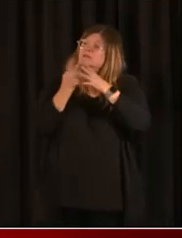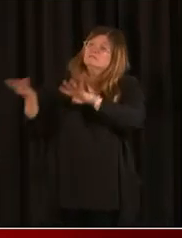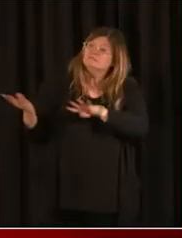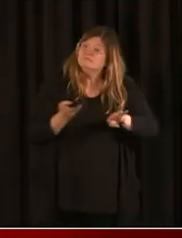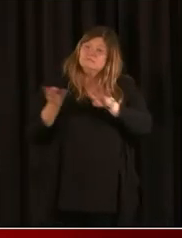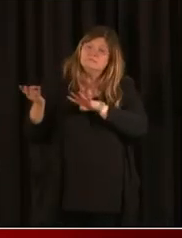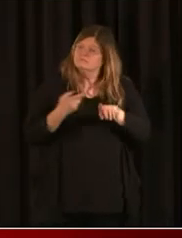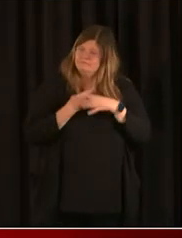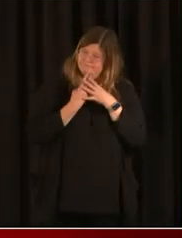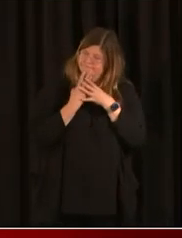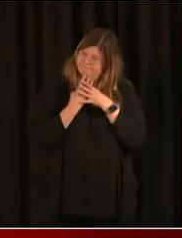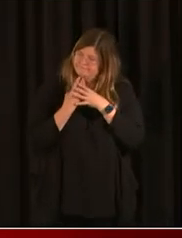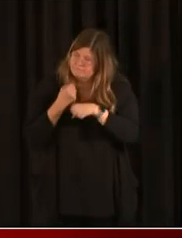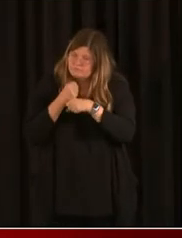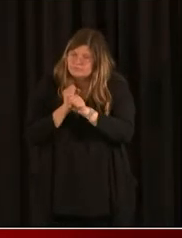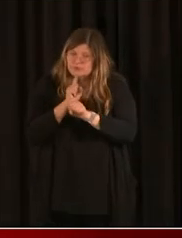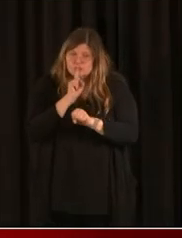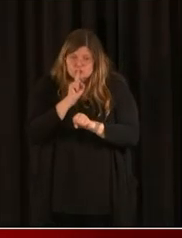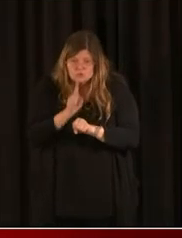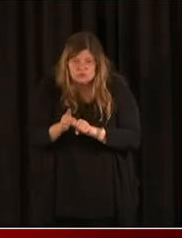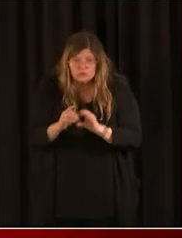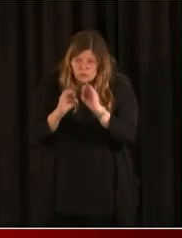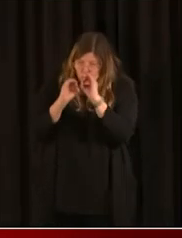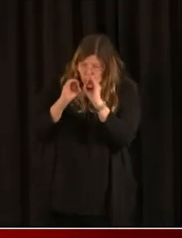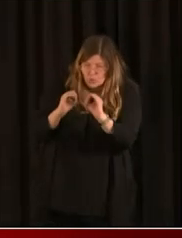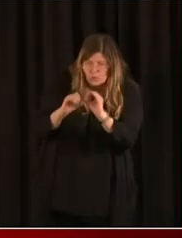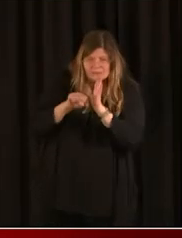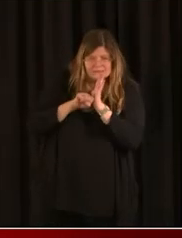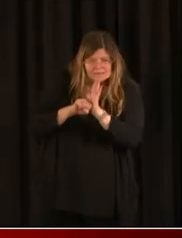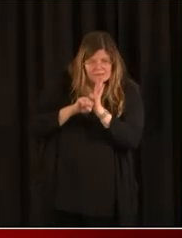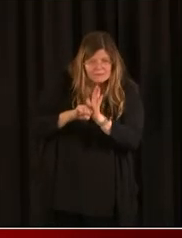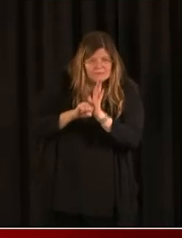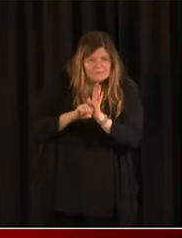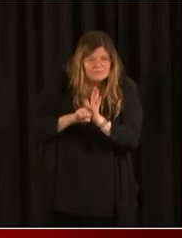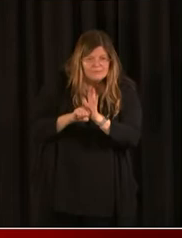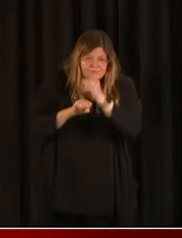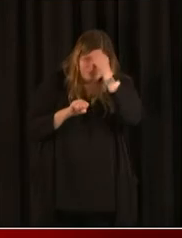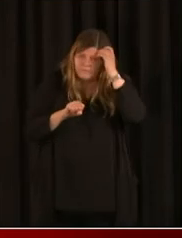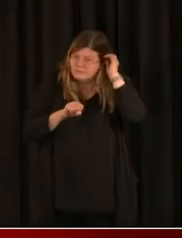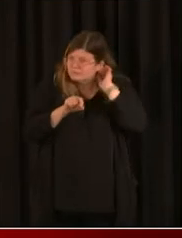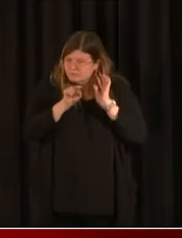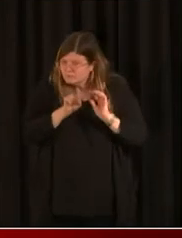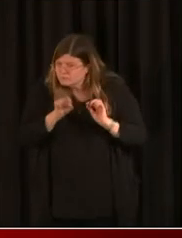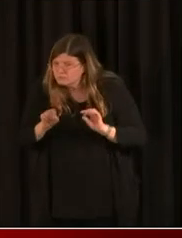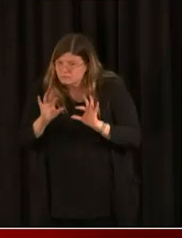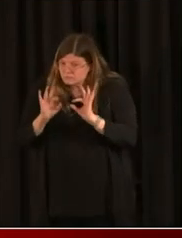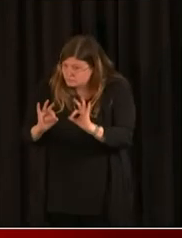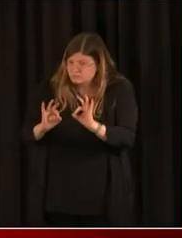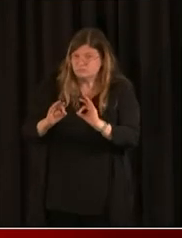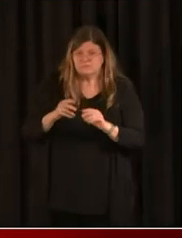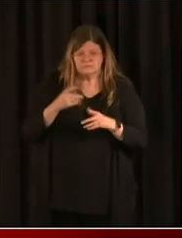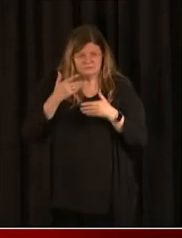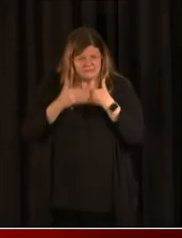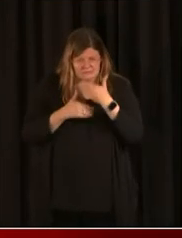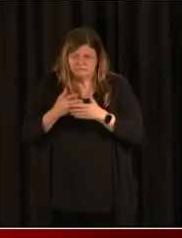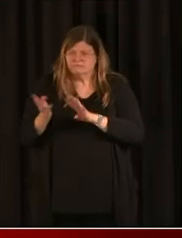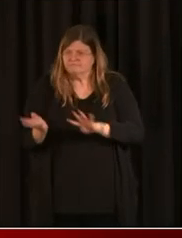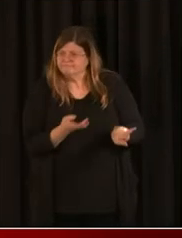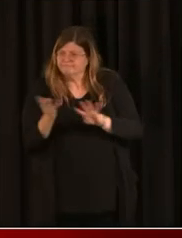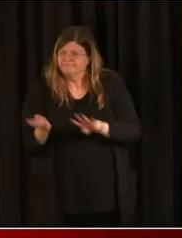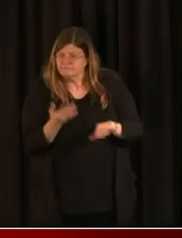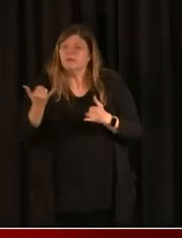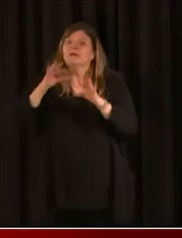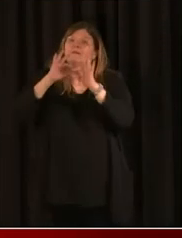Look protocol to our families, developed videos on our website that help make it really clear and easy for families to know what